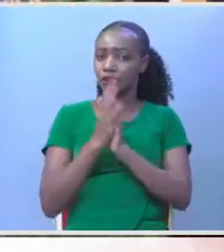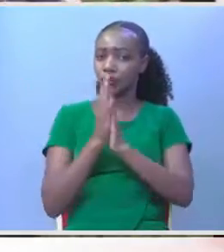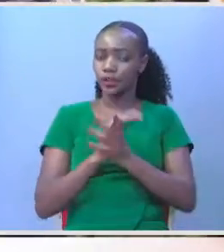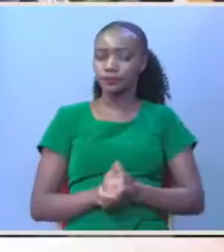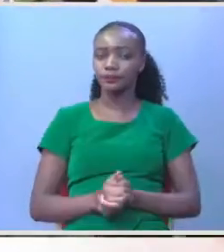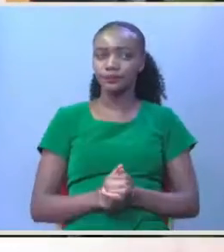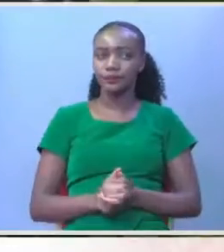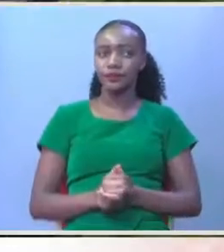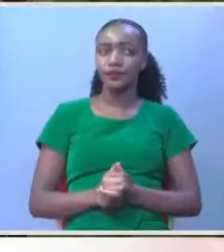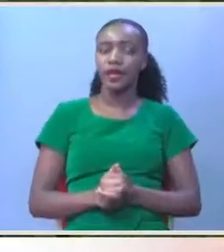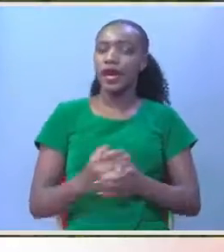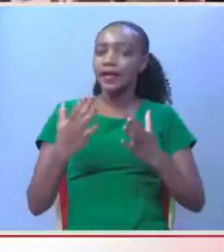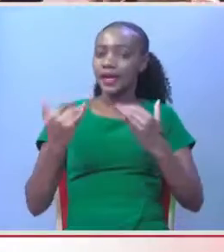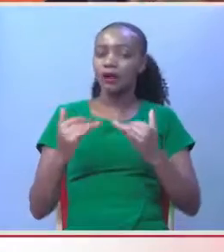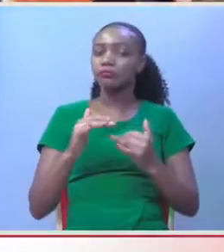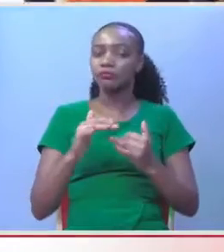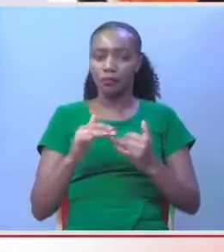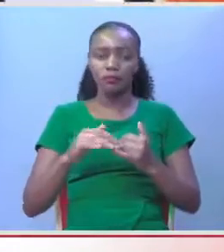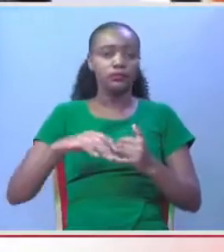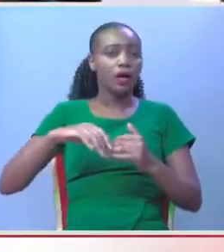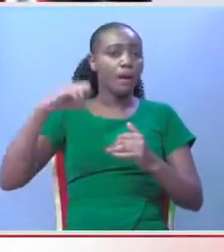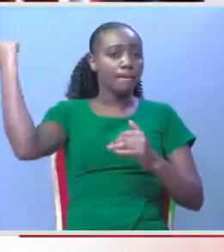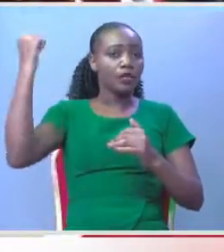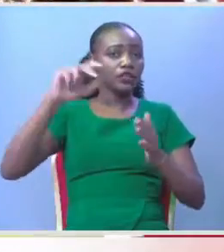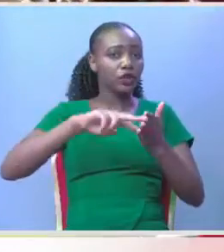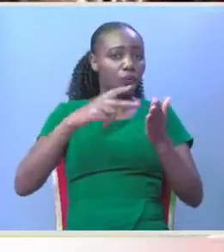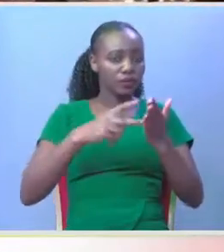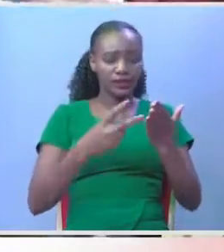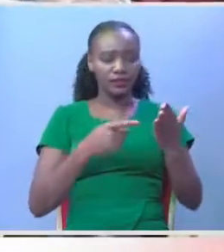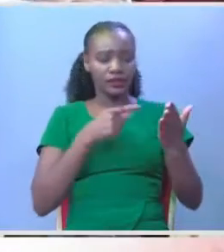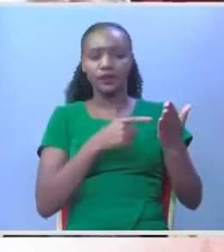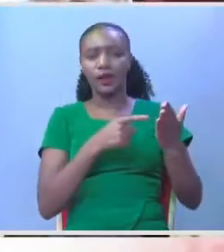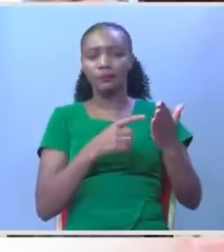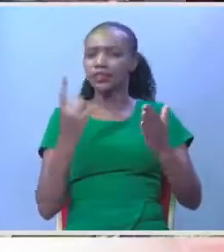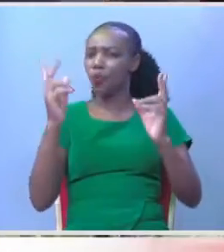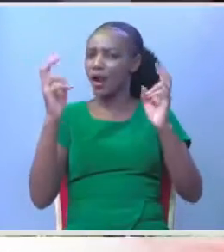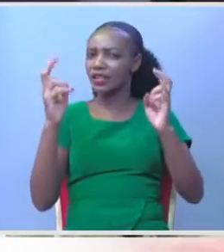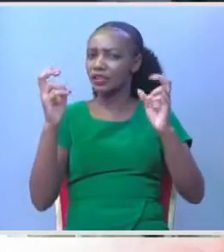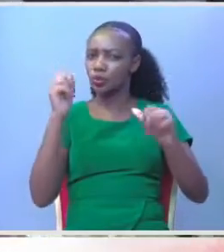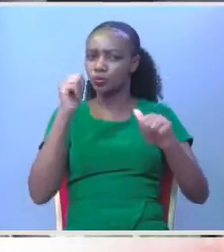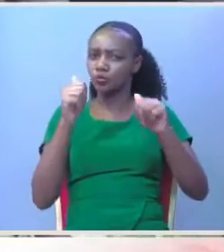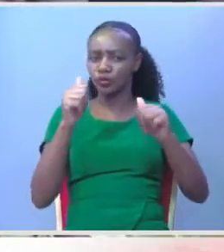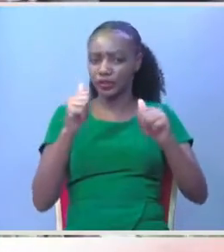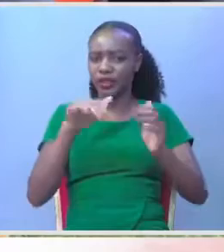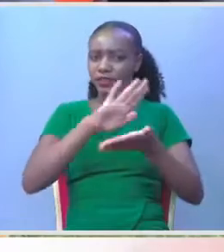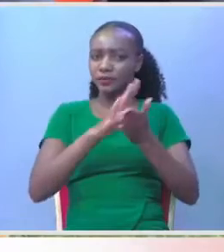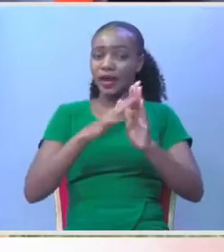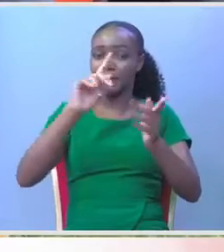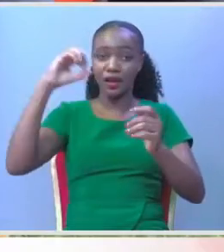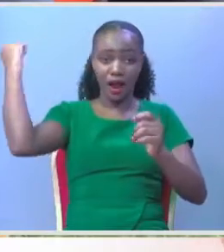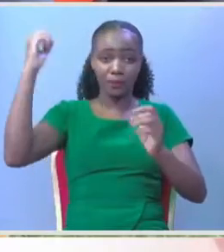Talk of political projects by the state, whether real or perceived, is one issue being turned into a political